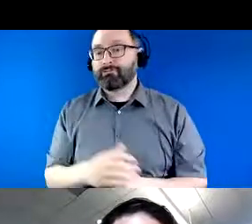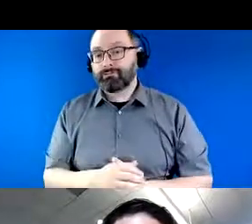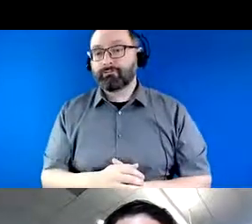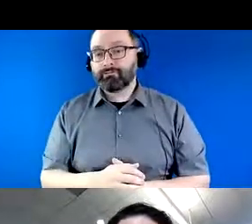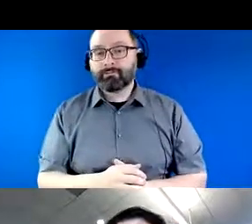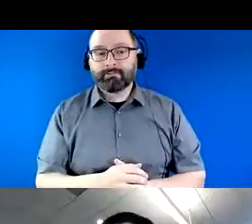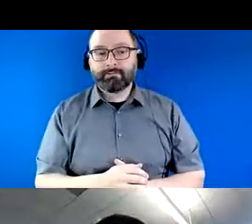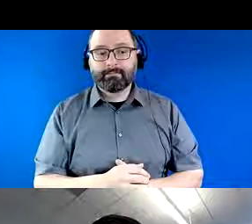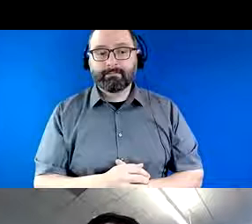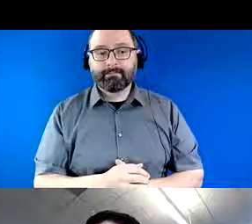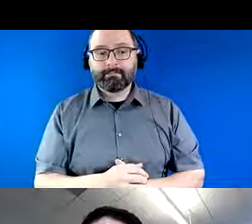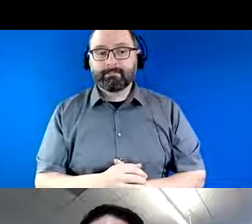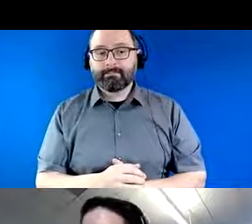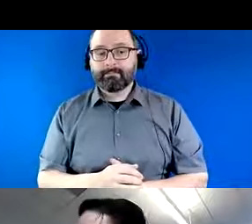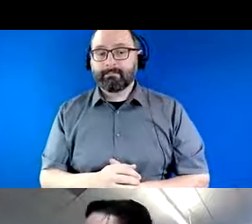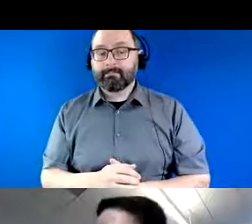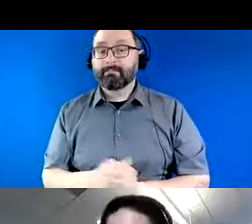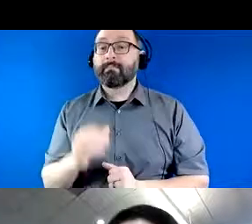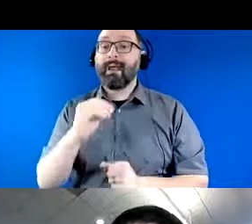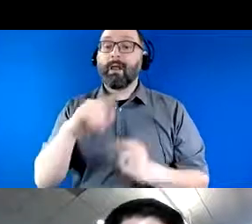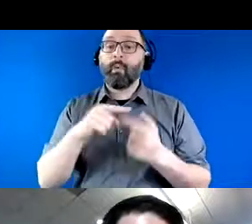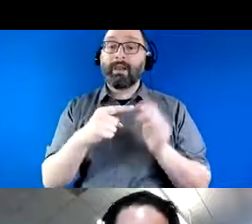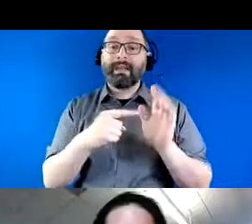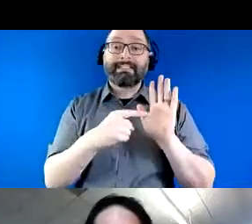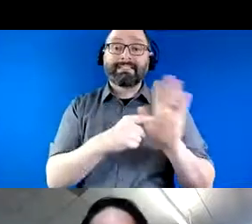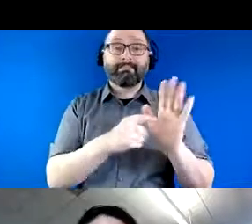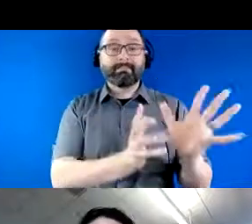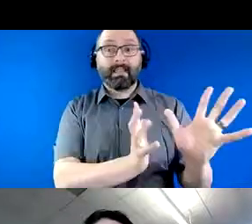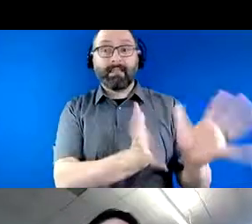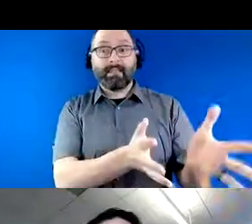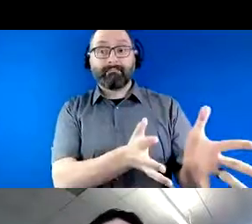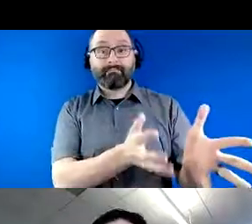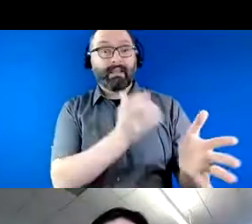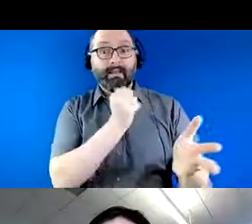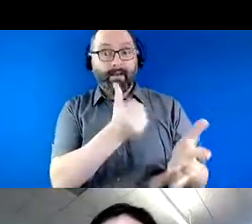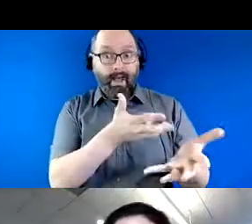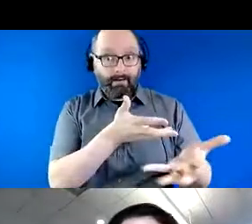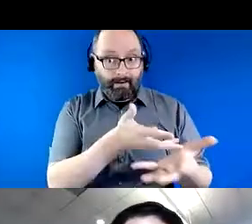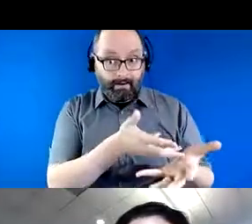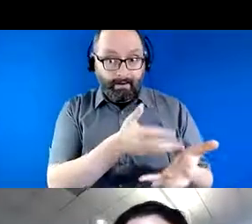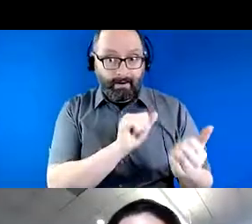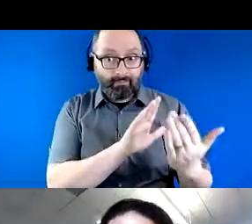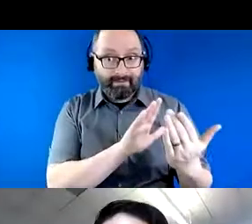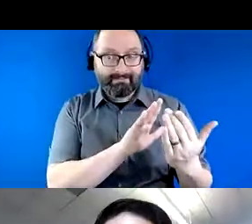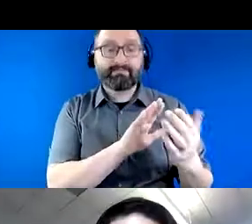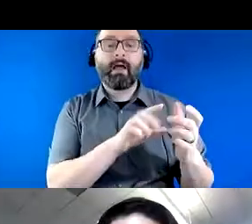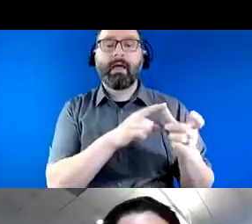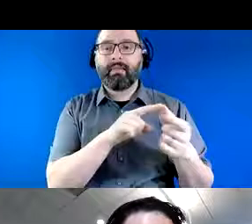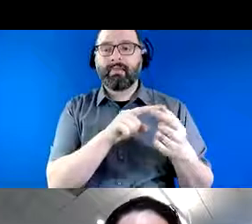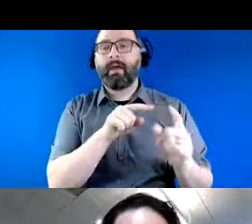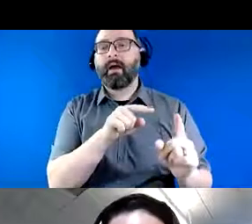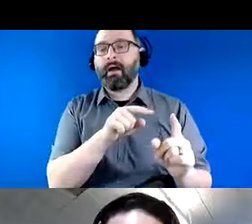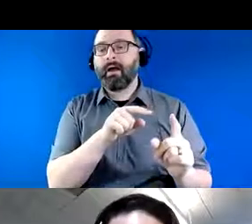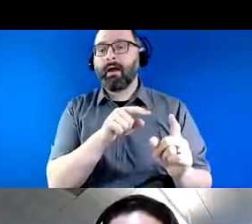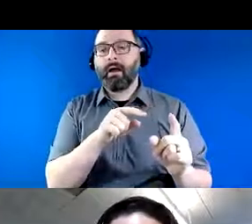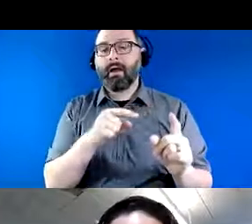And of course, when symptoms are left untreated, then we have this risk of using something that we